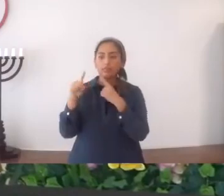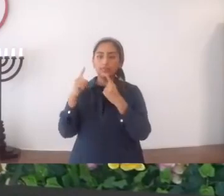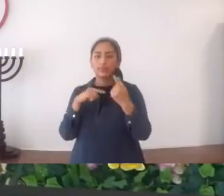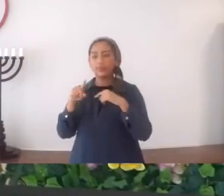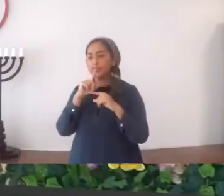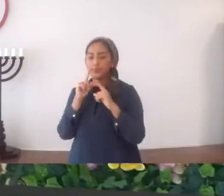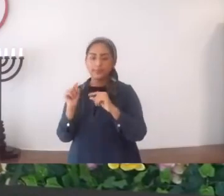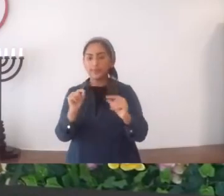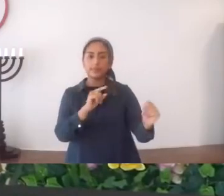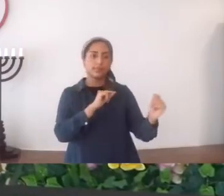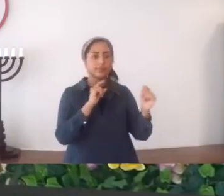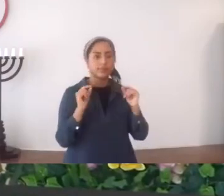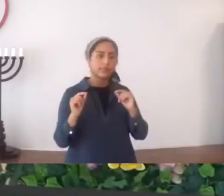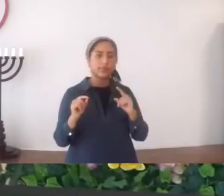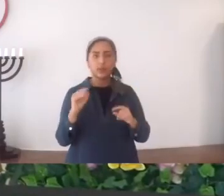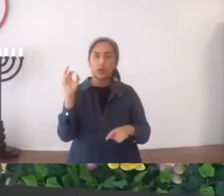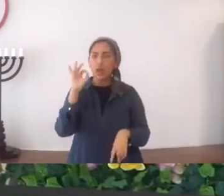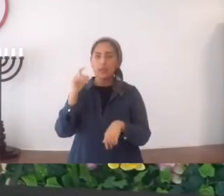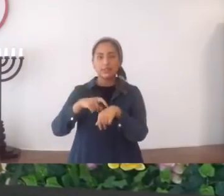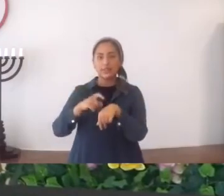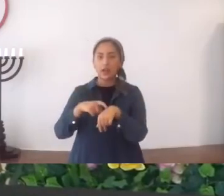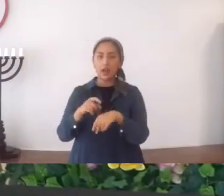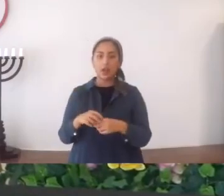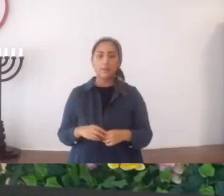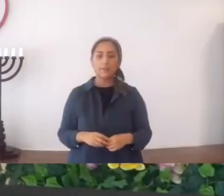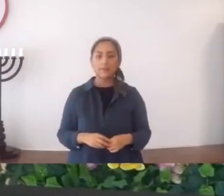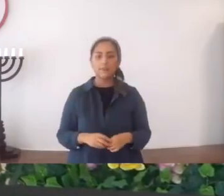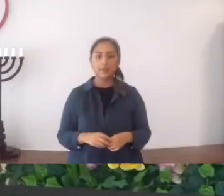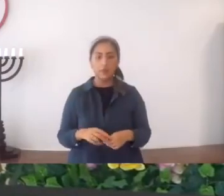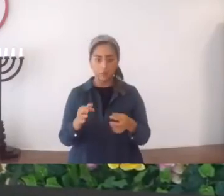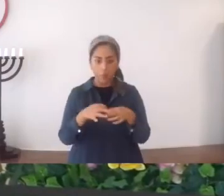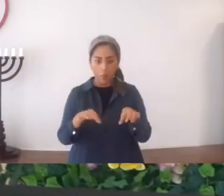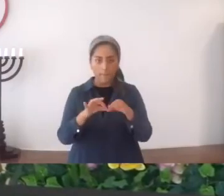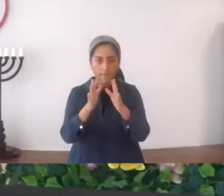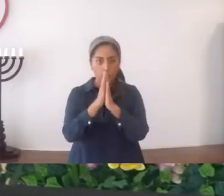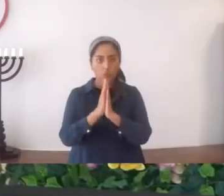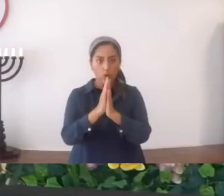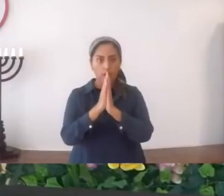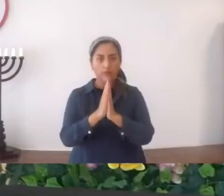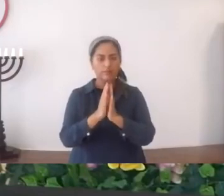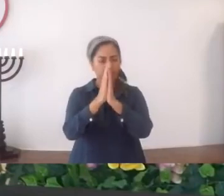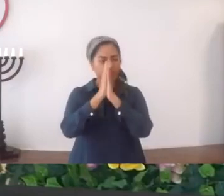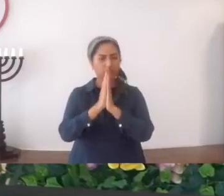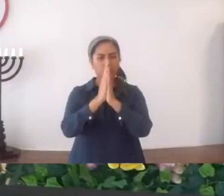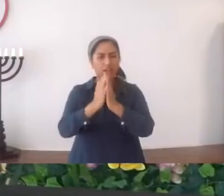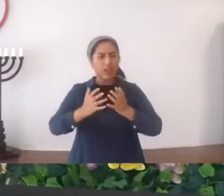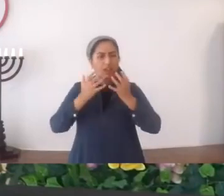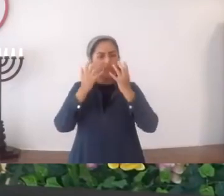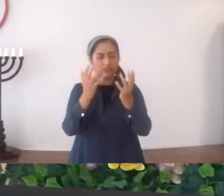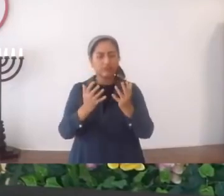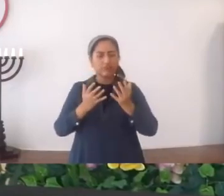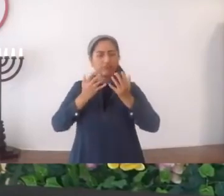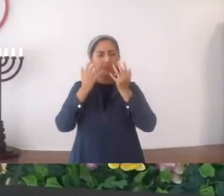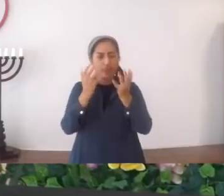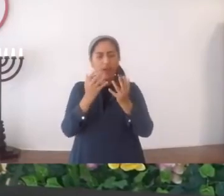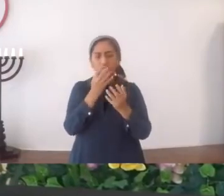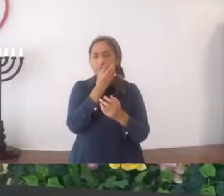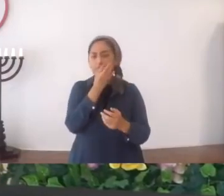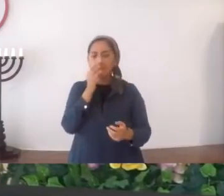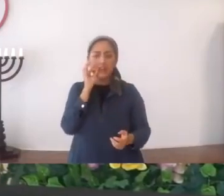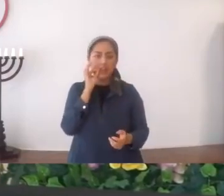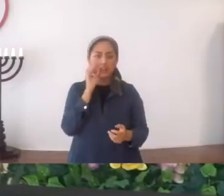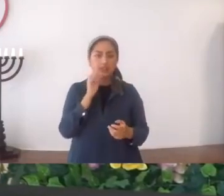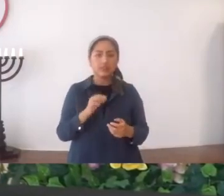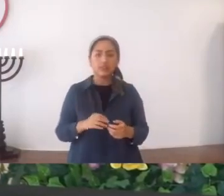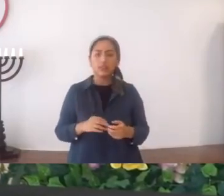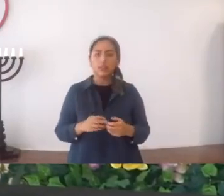gossip, vituperiando, difamando, defaming and saying bad perdiendo things el about tiempo, others, losing their en lugar time, de orar, instead of clamar, praying,